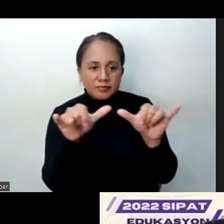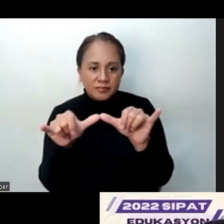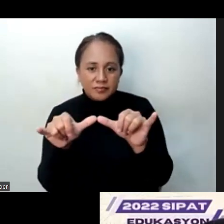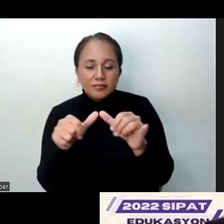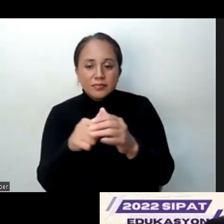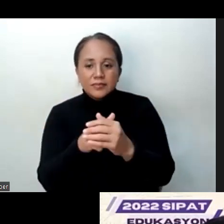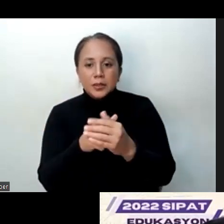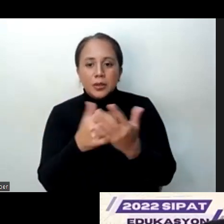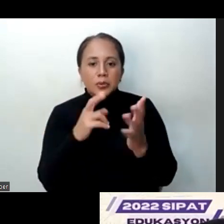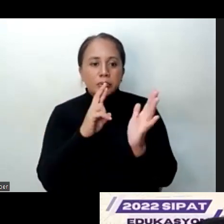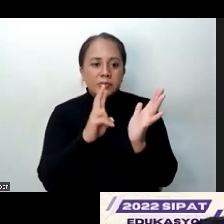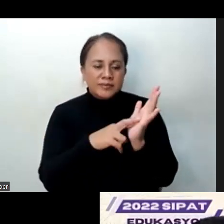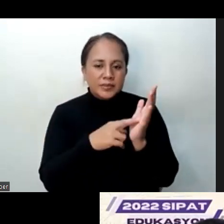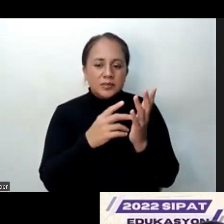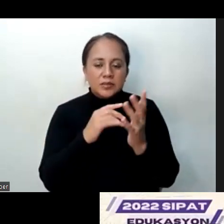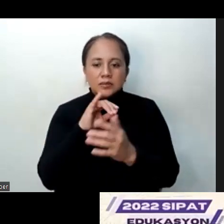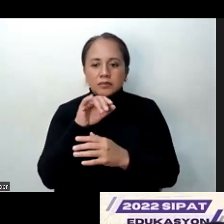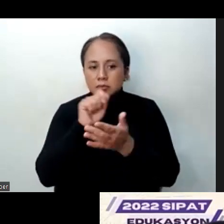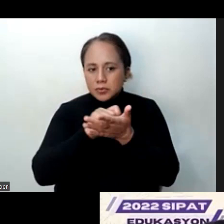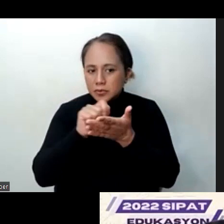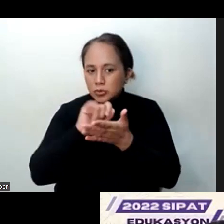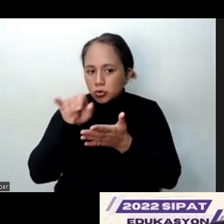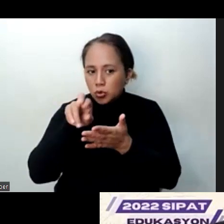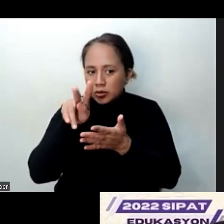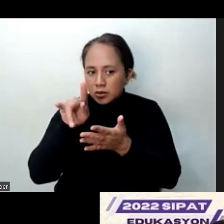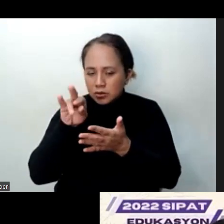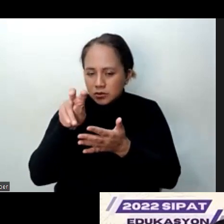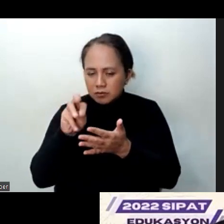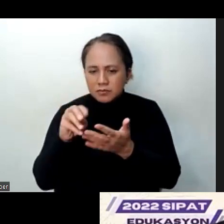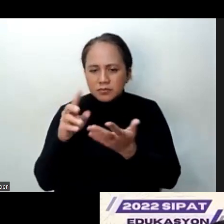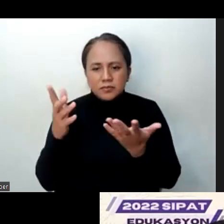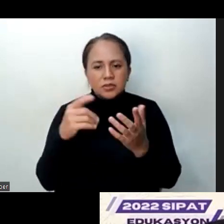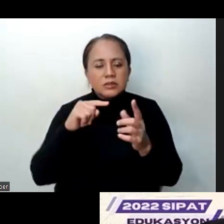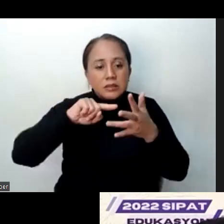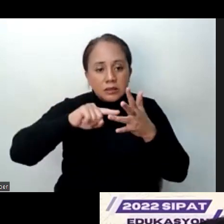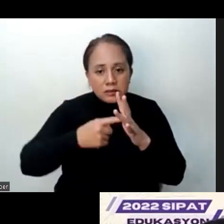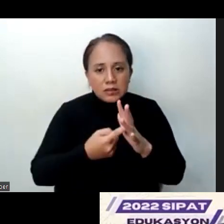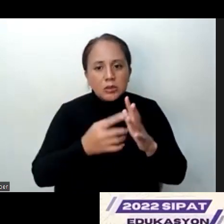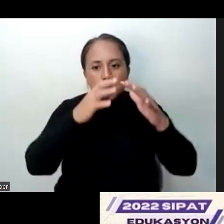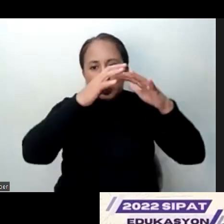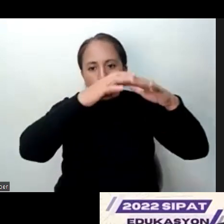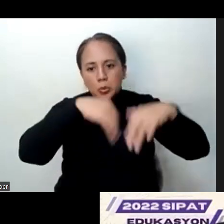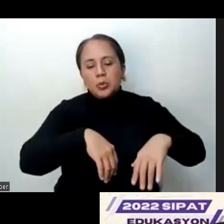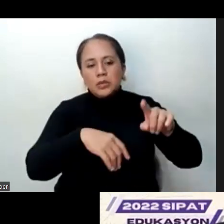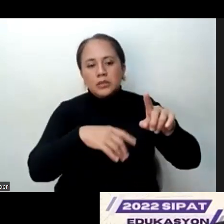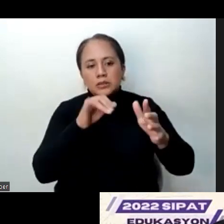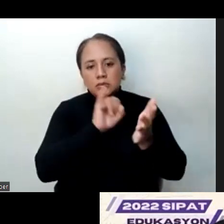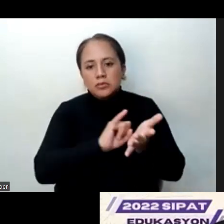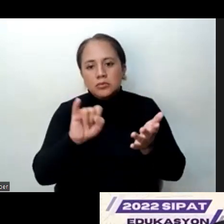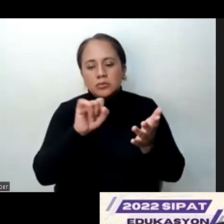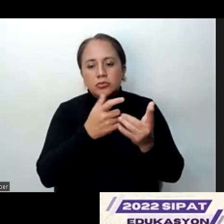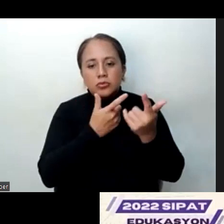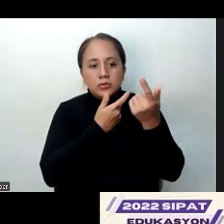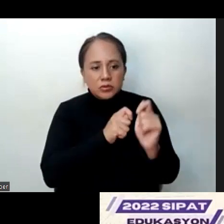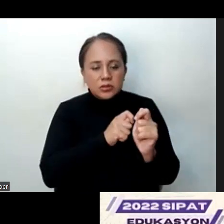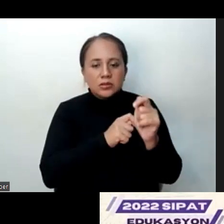Of reporting, of journalism. So, yun means, parang doon nag-start, binasag yung ganyang institutions, yung trust mo